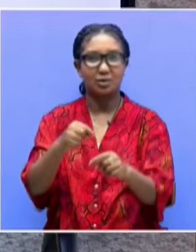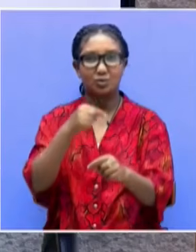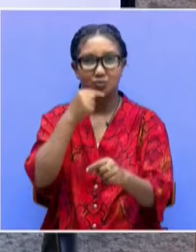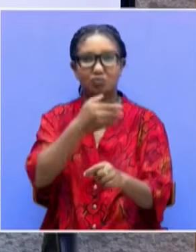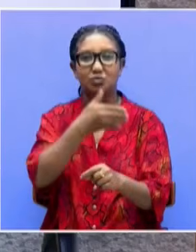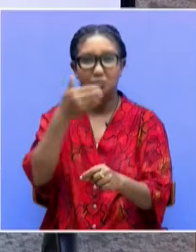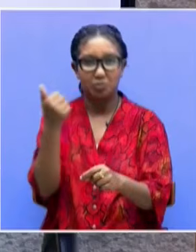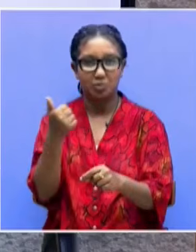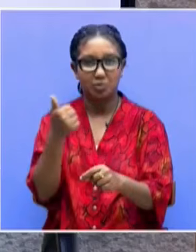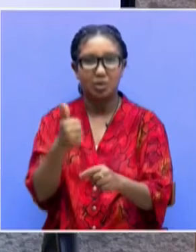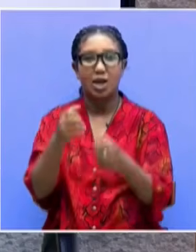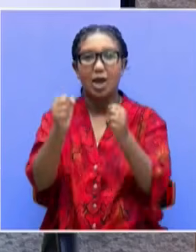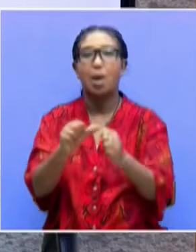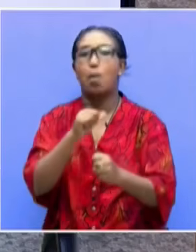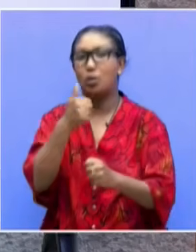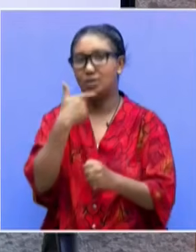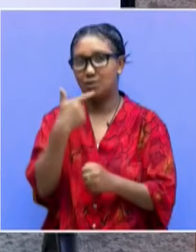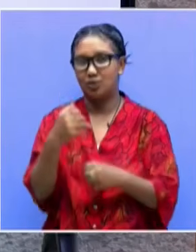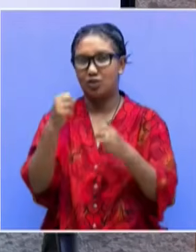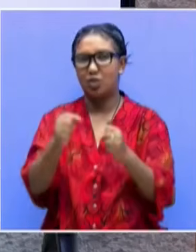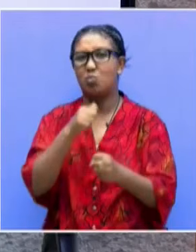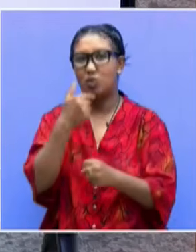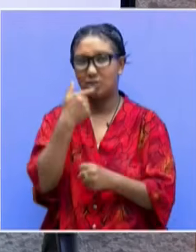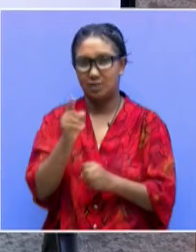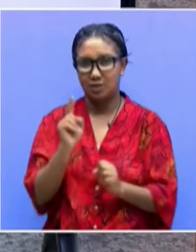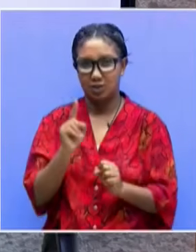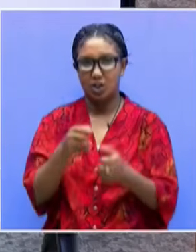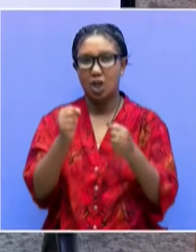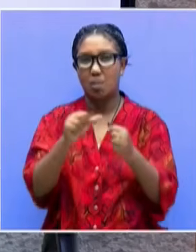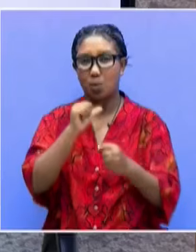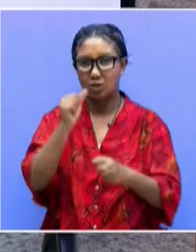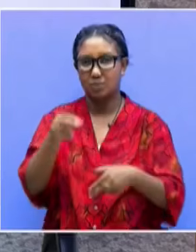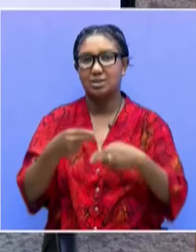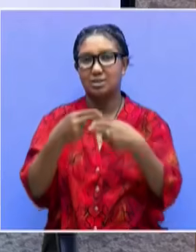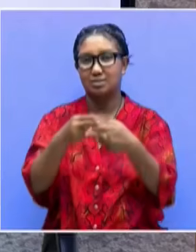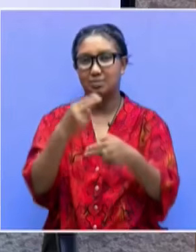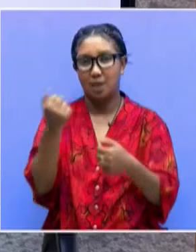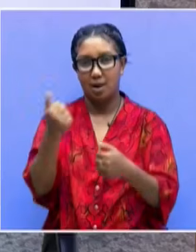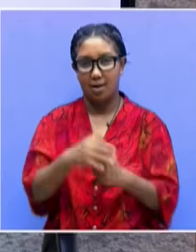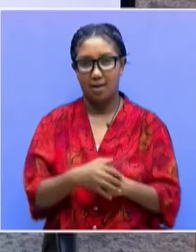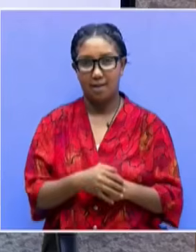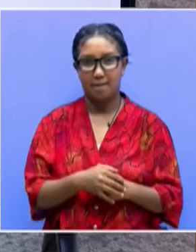say impossible, okay? The impossible condition.